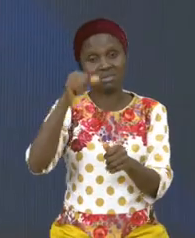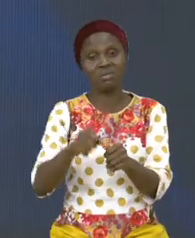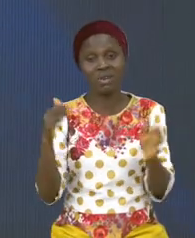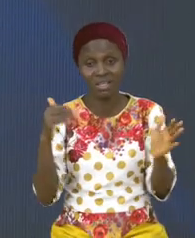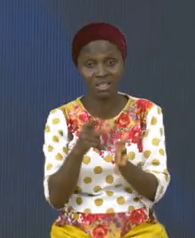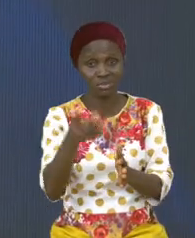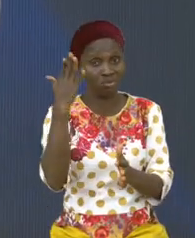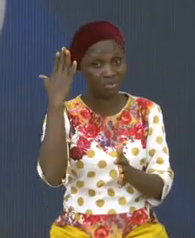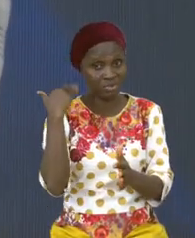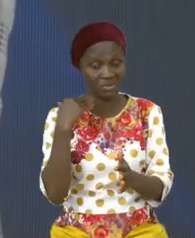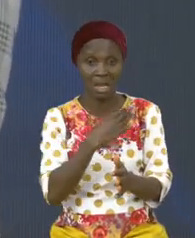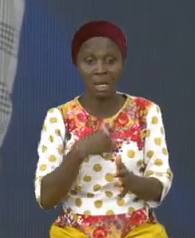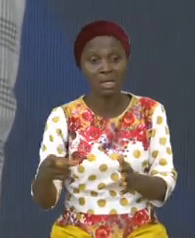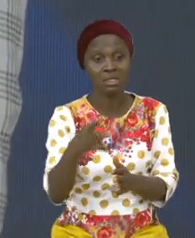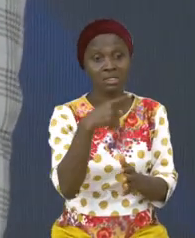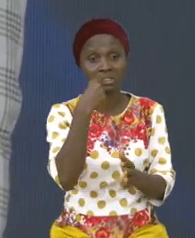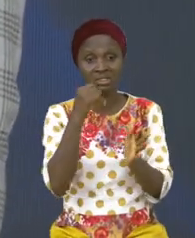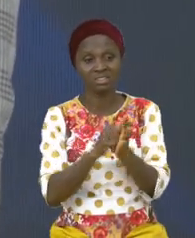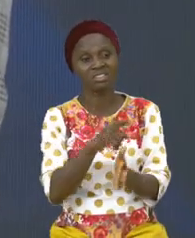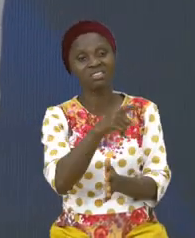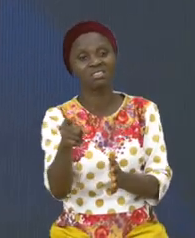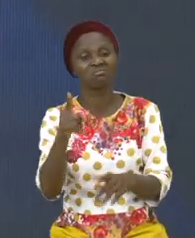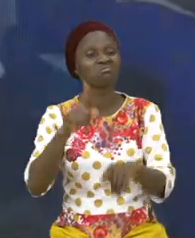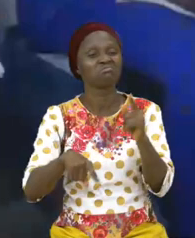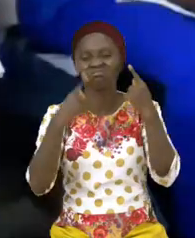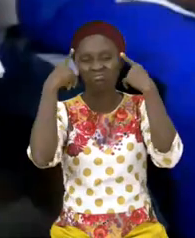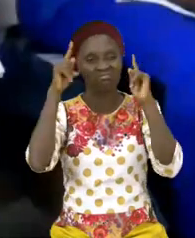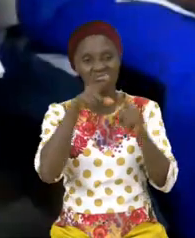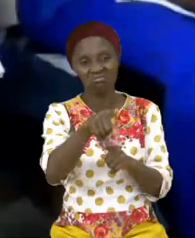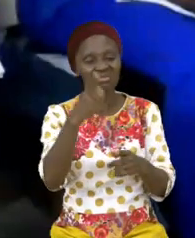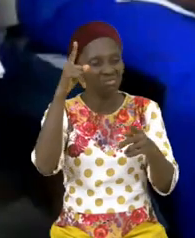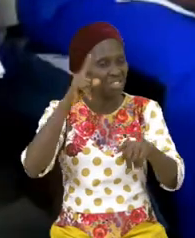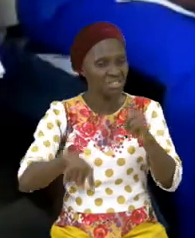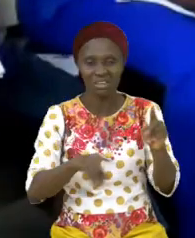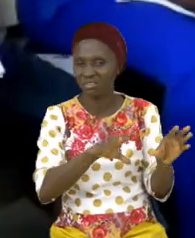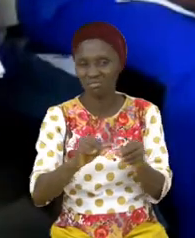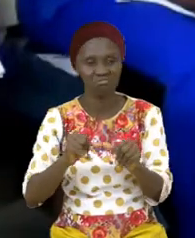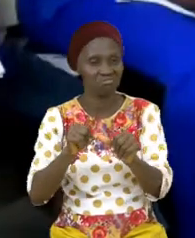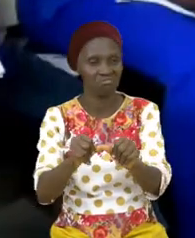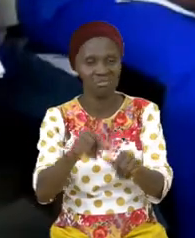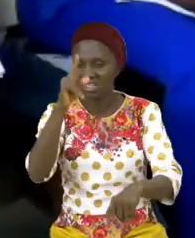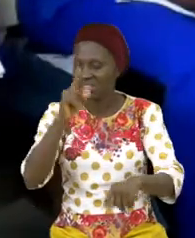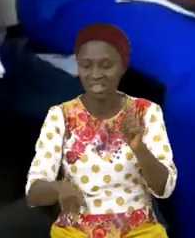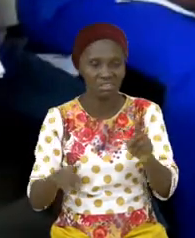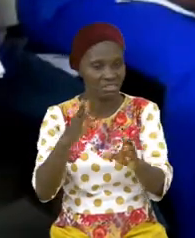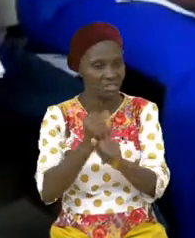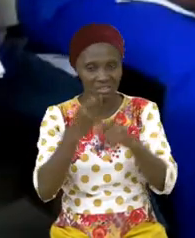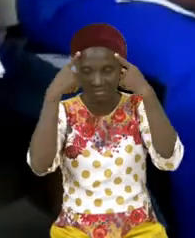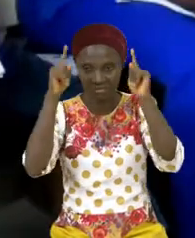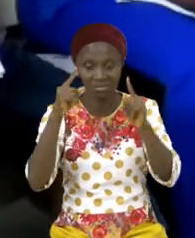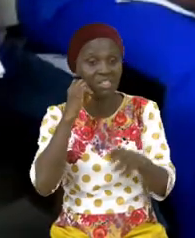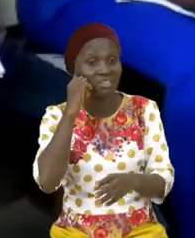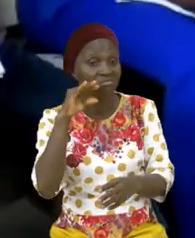you, and they said, he cannot make it, he cannot move on, he cannot achieve, she